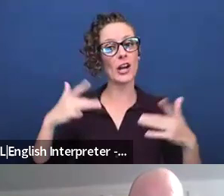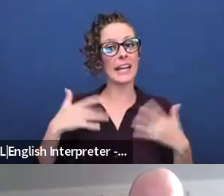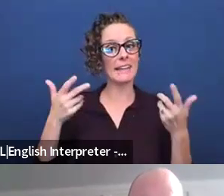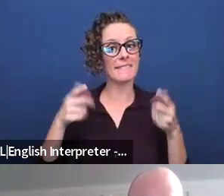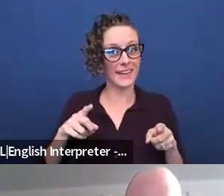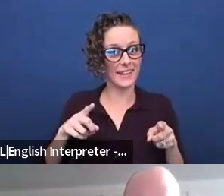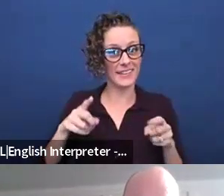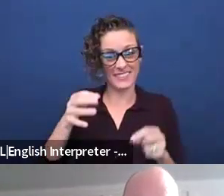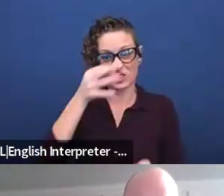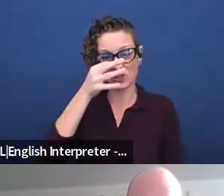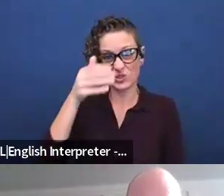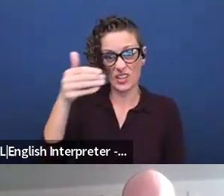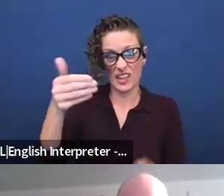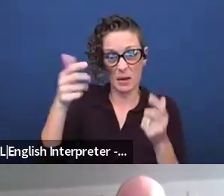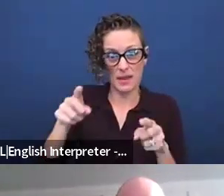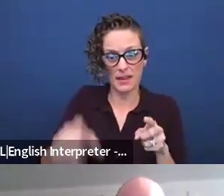share my screen.